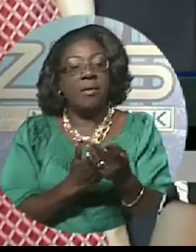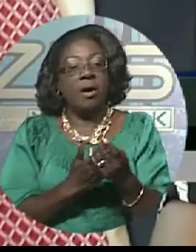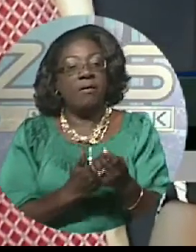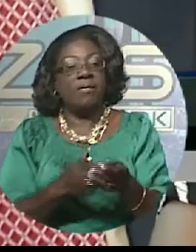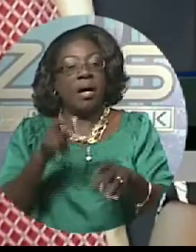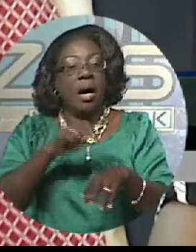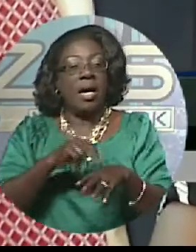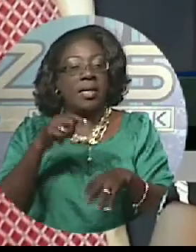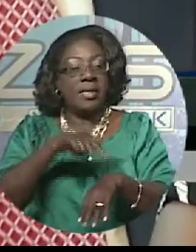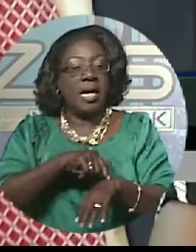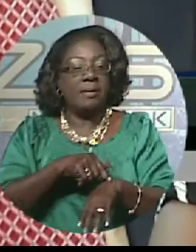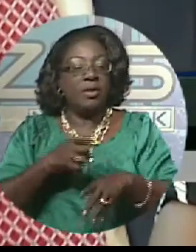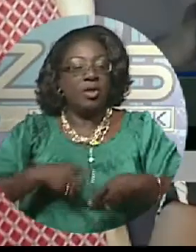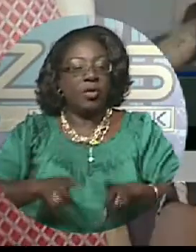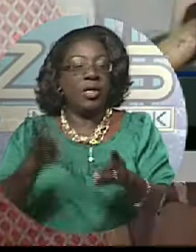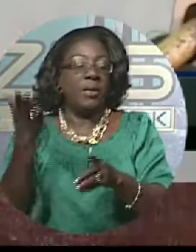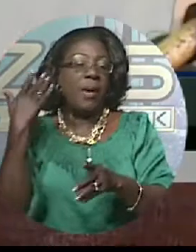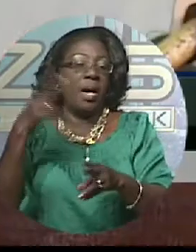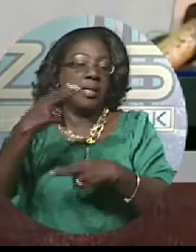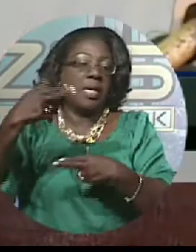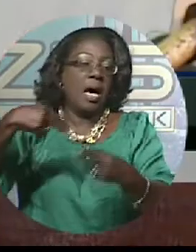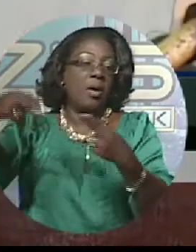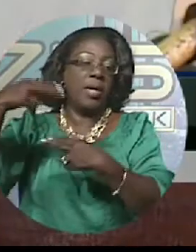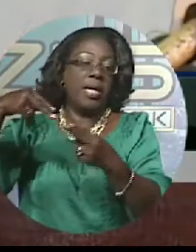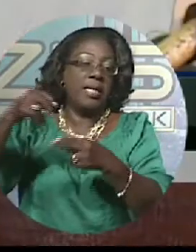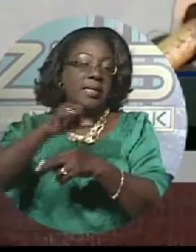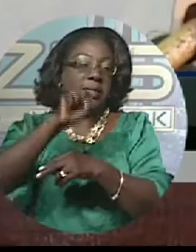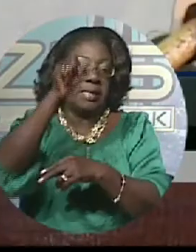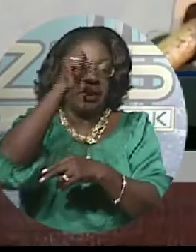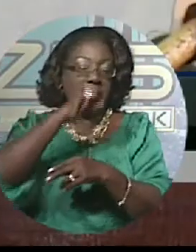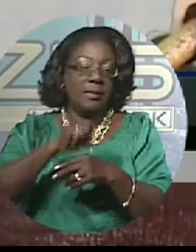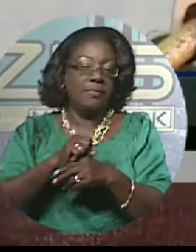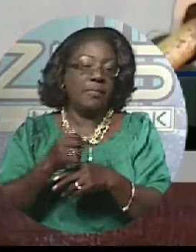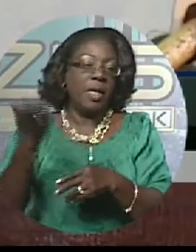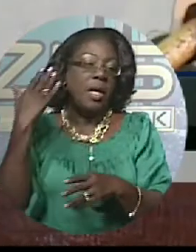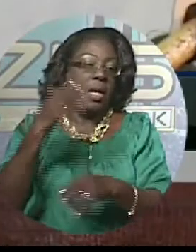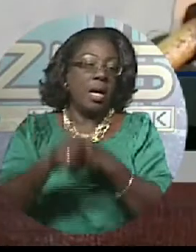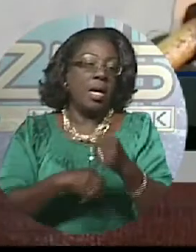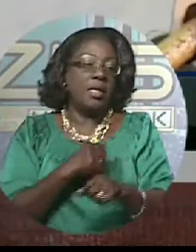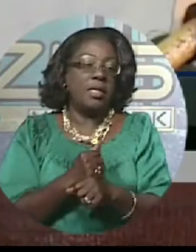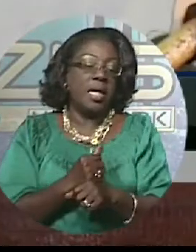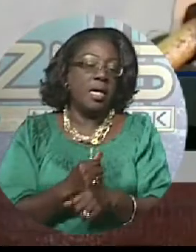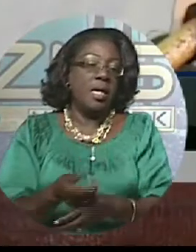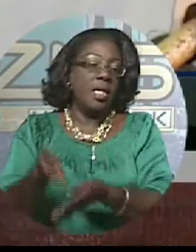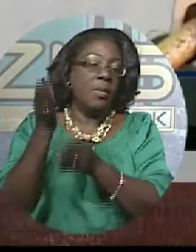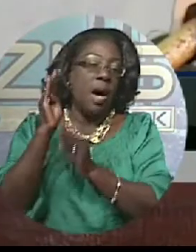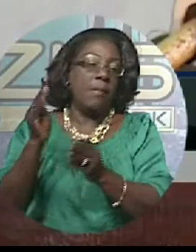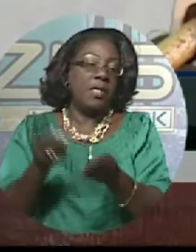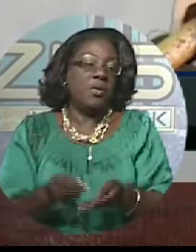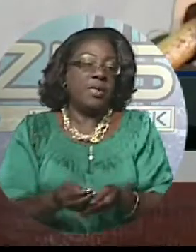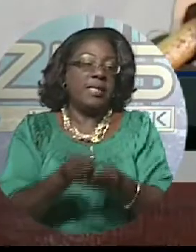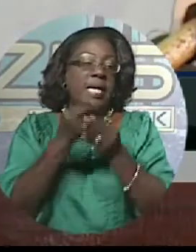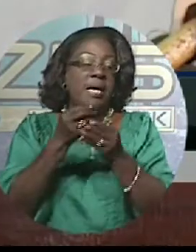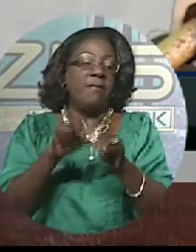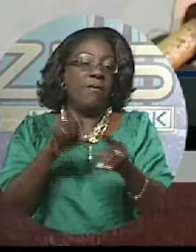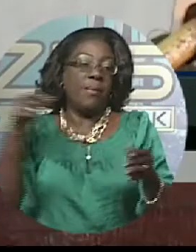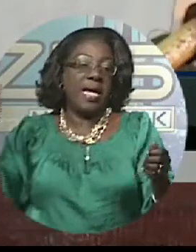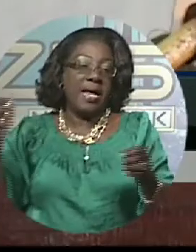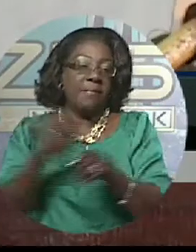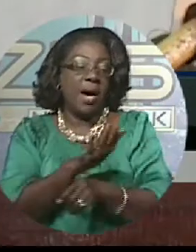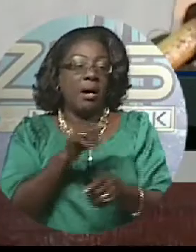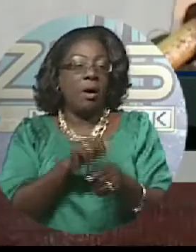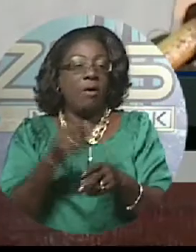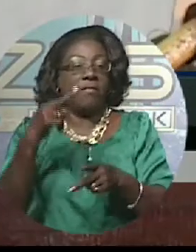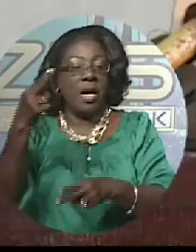season. Last year, the Bahamas was spared from the impact of hurricanes. However, we